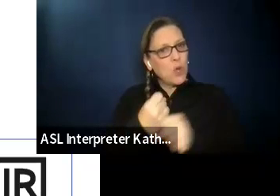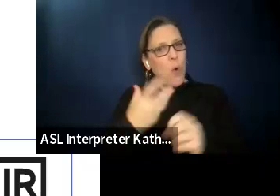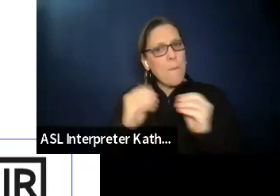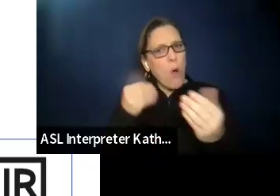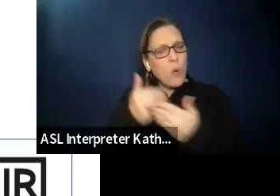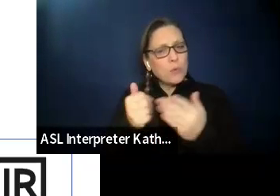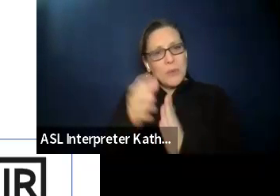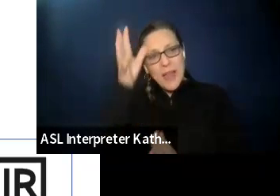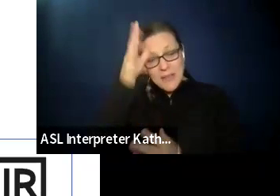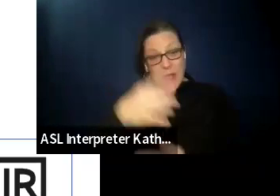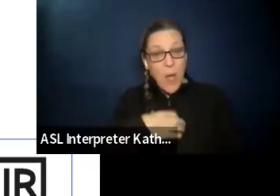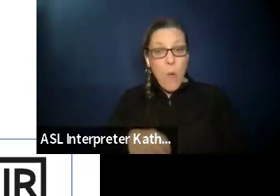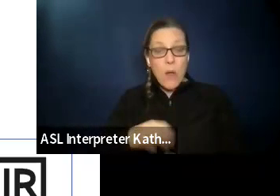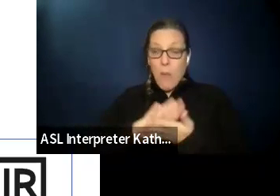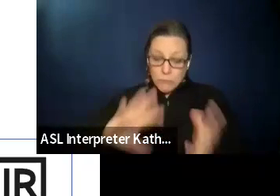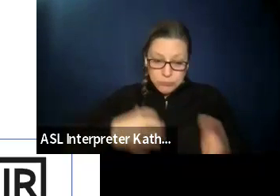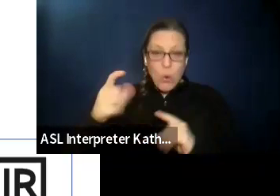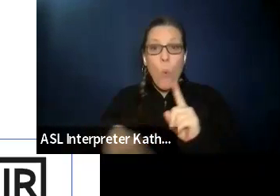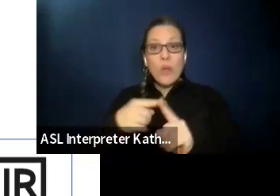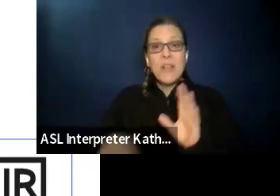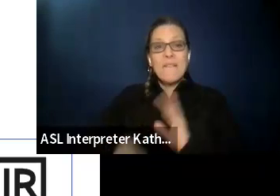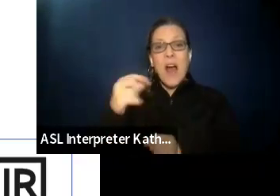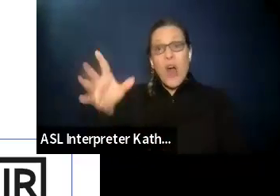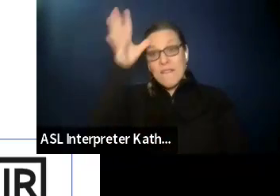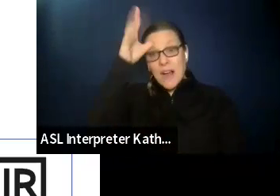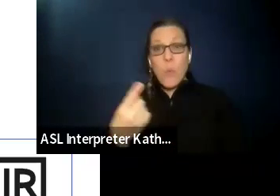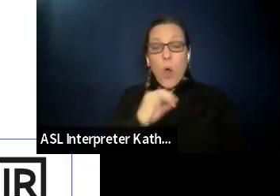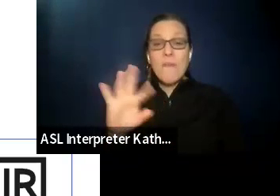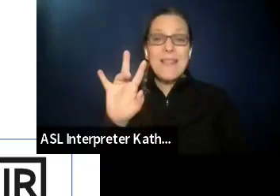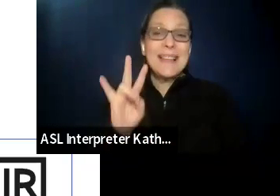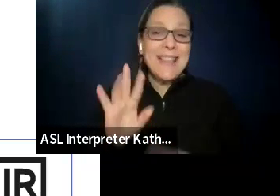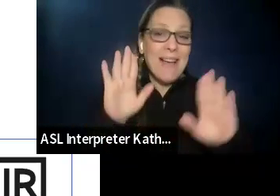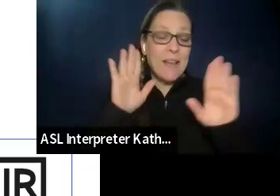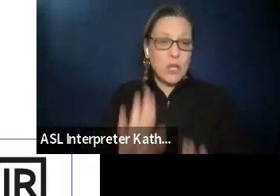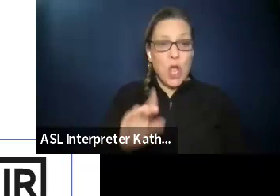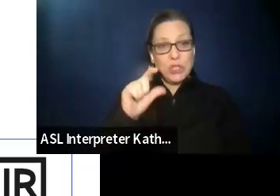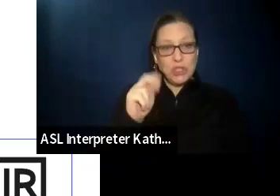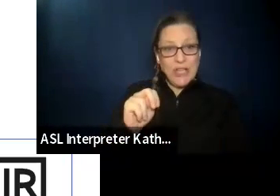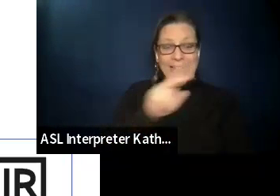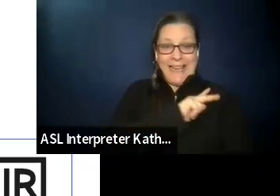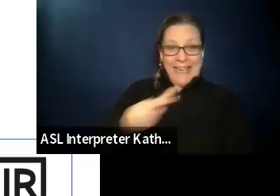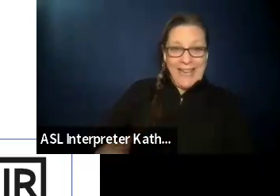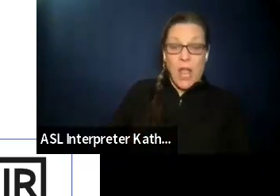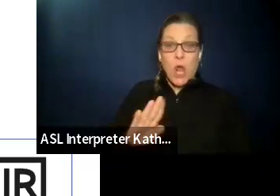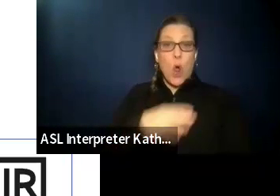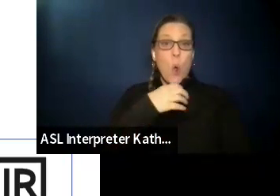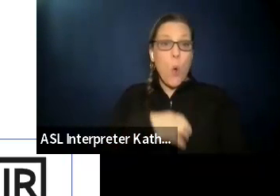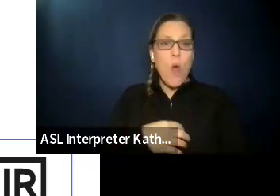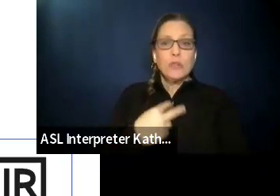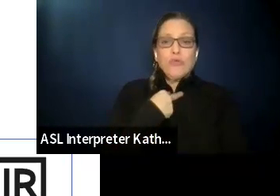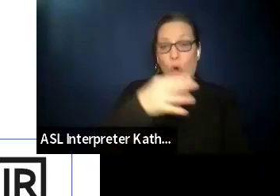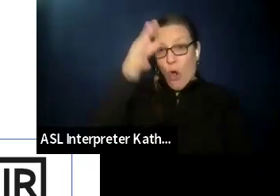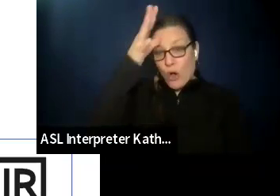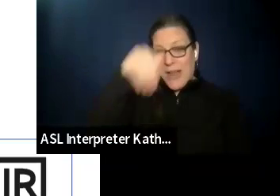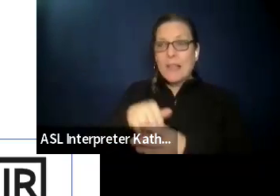goes wildly awry when Farah discovers that her father is one of the seven great Jinn kings, and that her wish has trapped him inside a